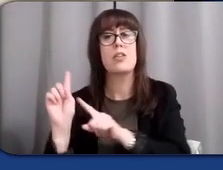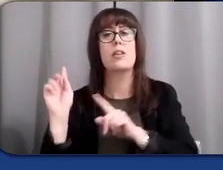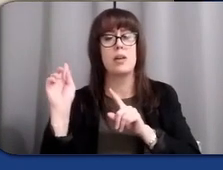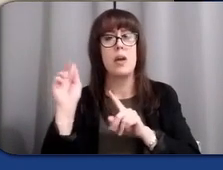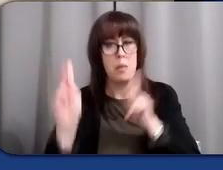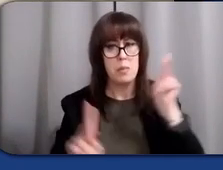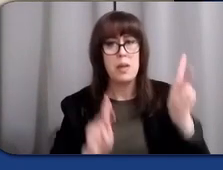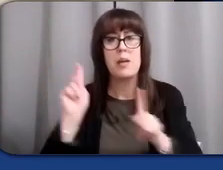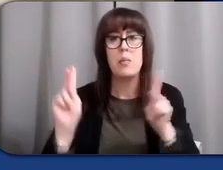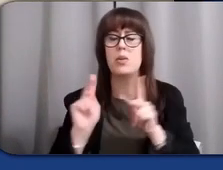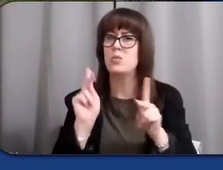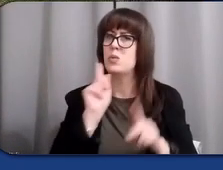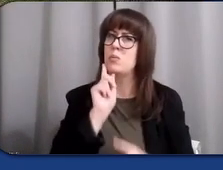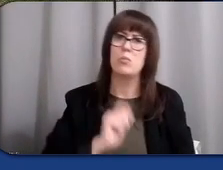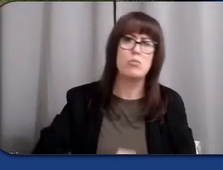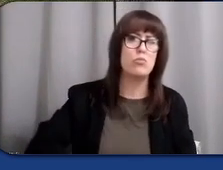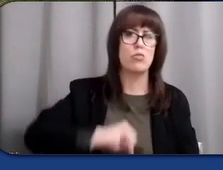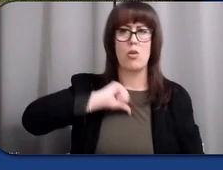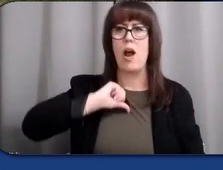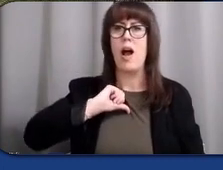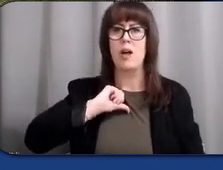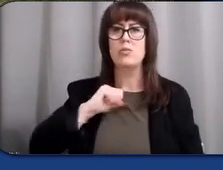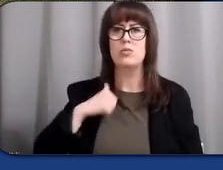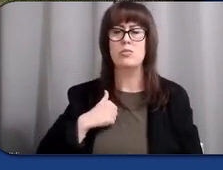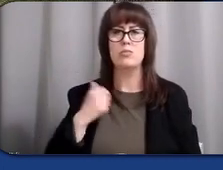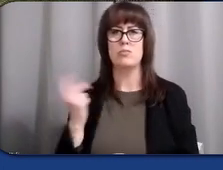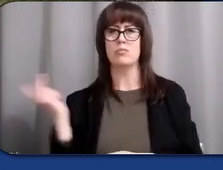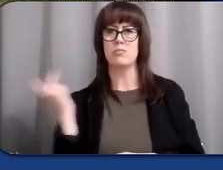of it. Amen. Yeah.